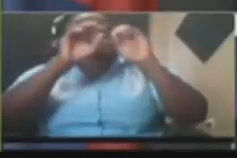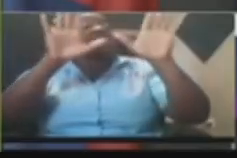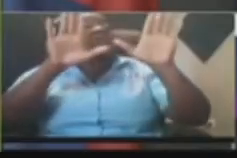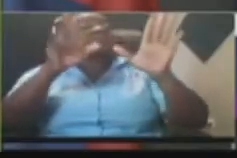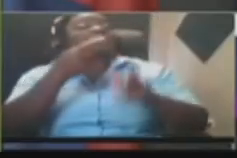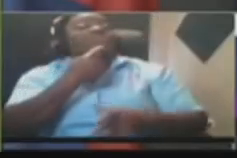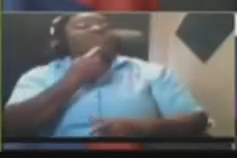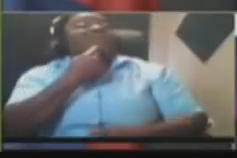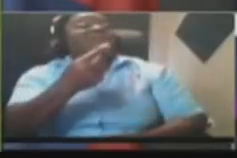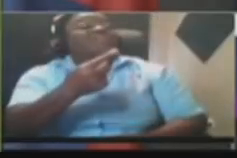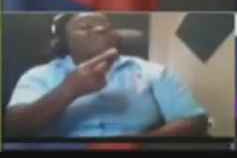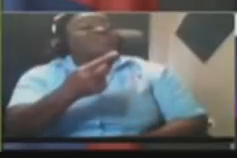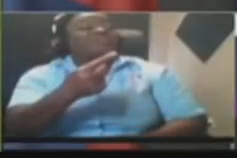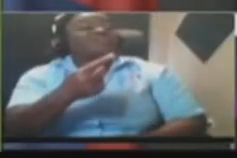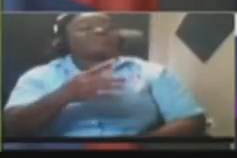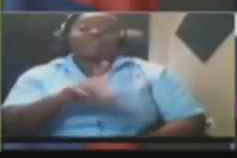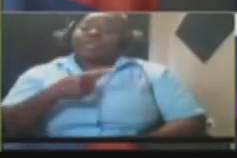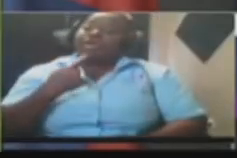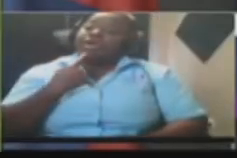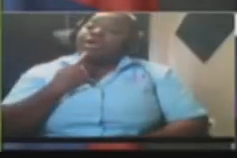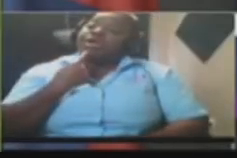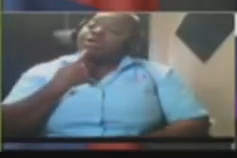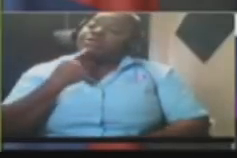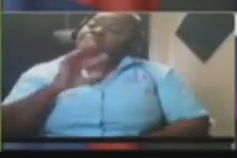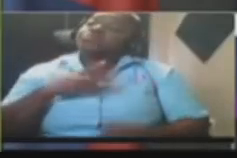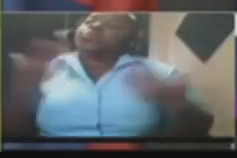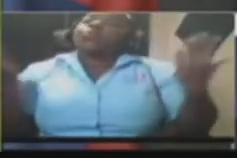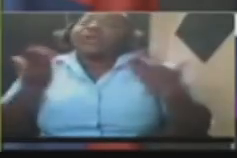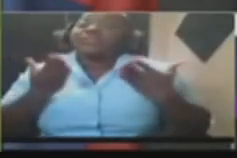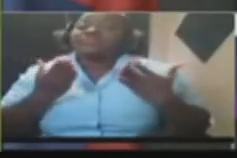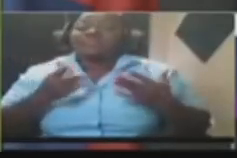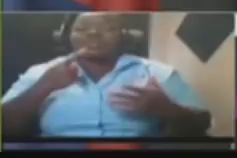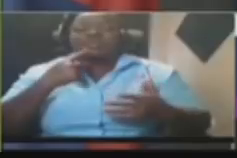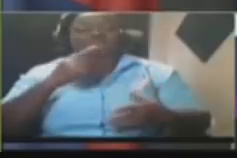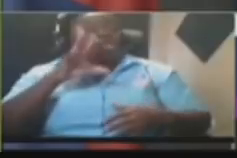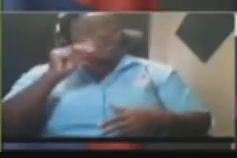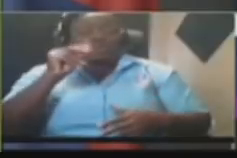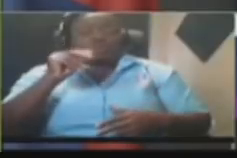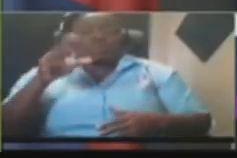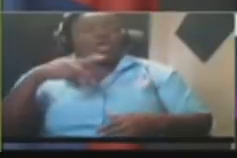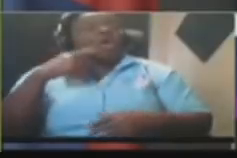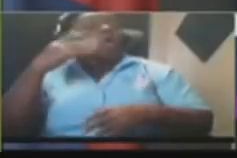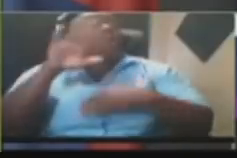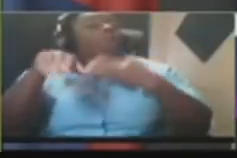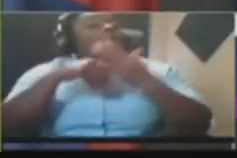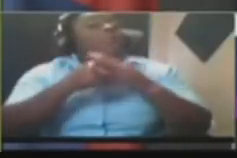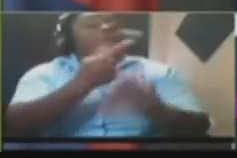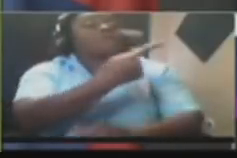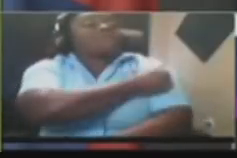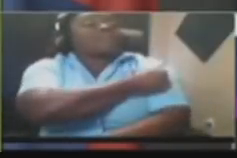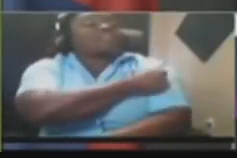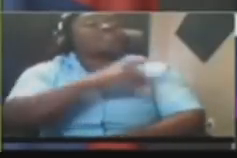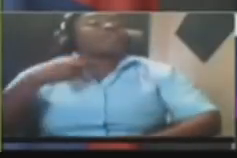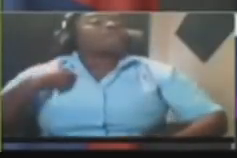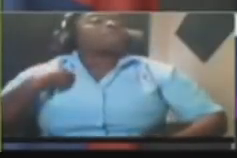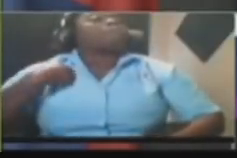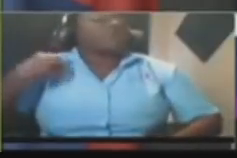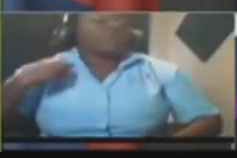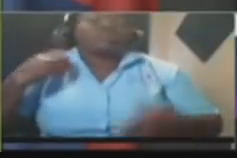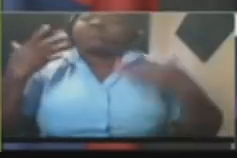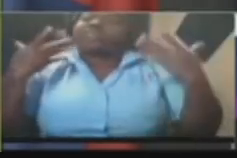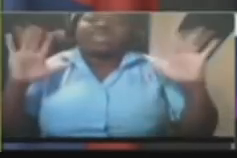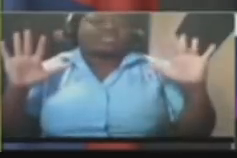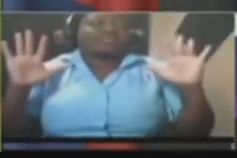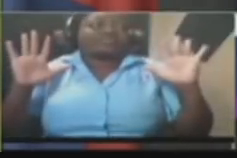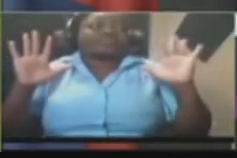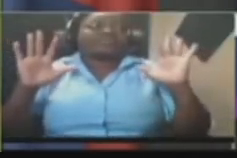we are carrying out a voluntary program and that we have not considered a